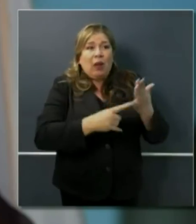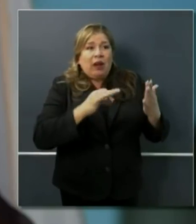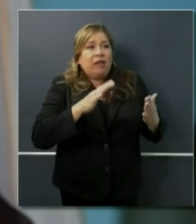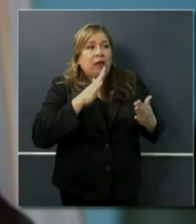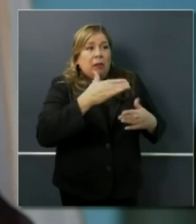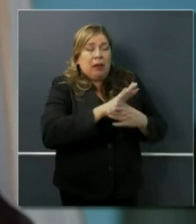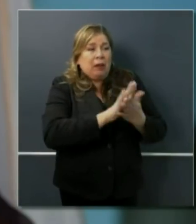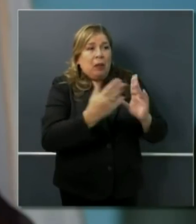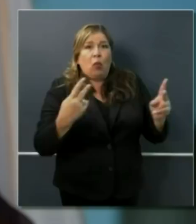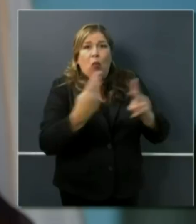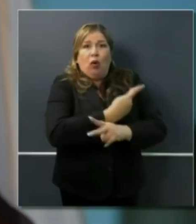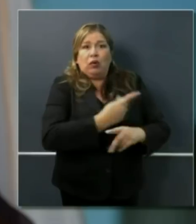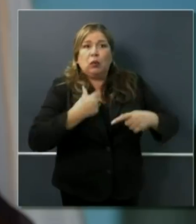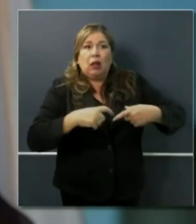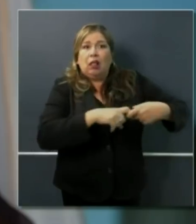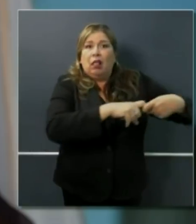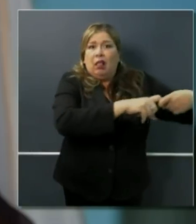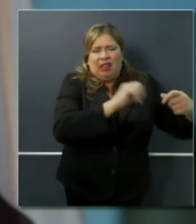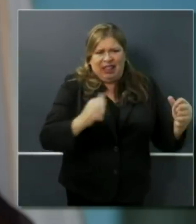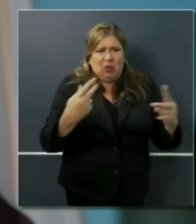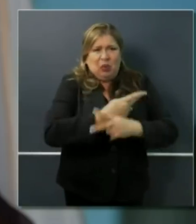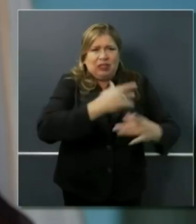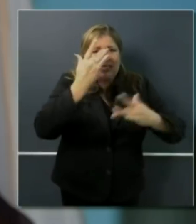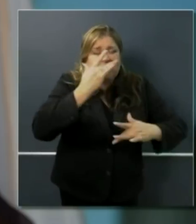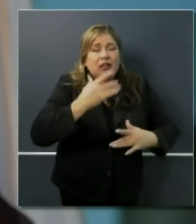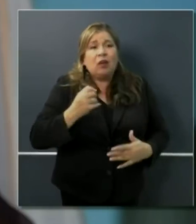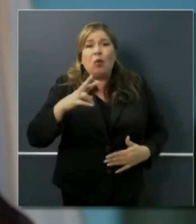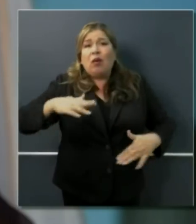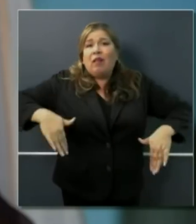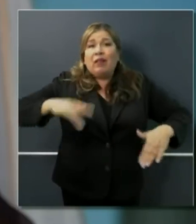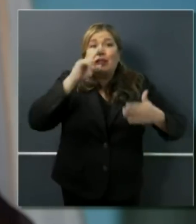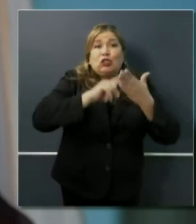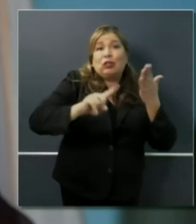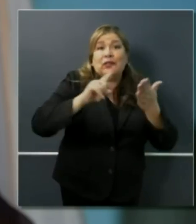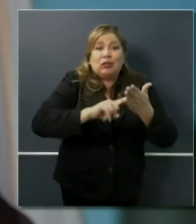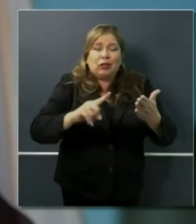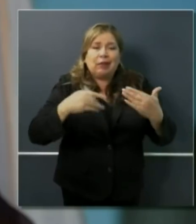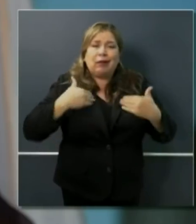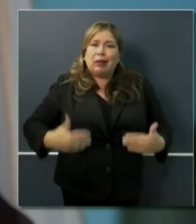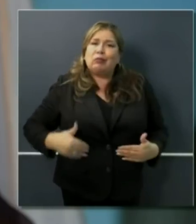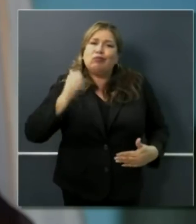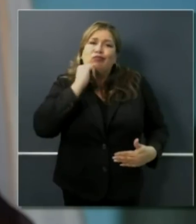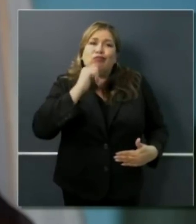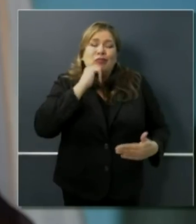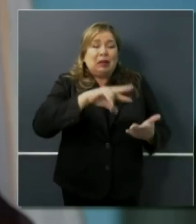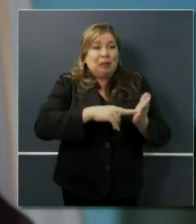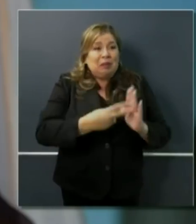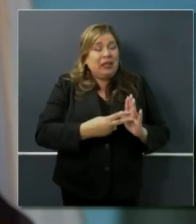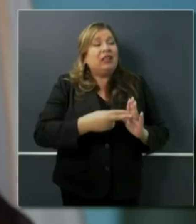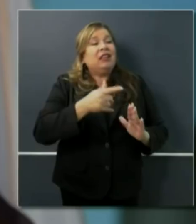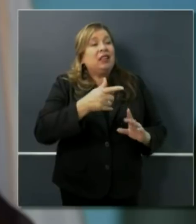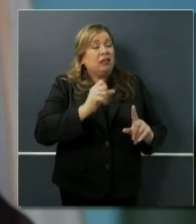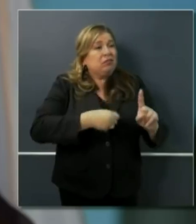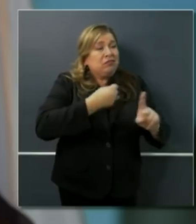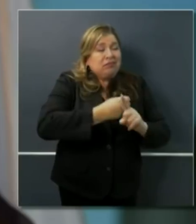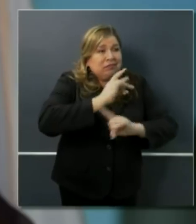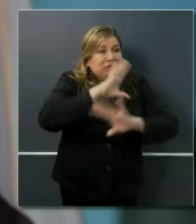and preventative work that ultimately become acute care issues. Again, all of these things we